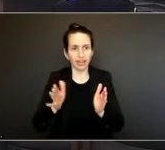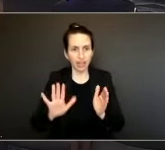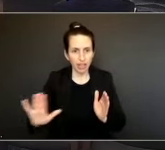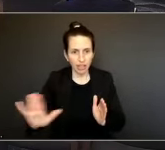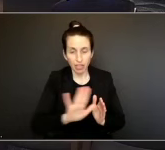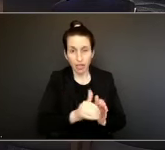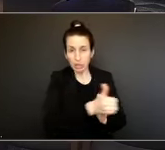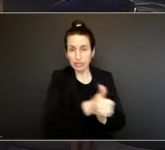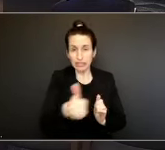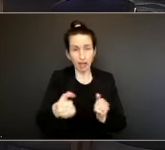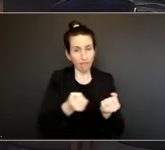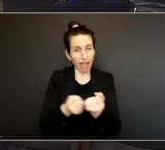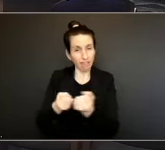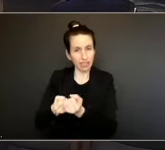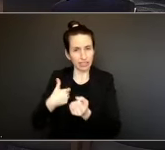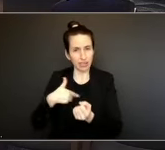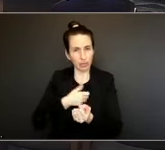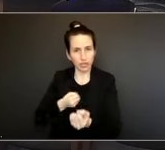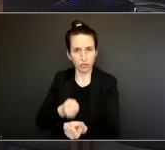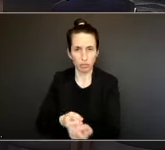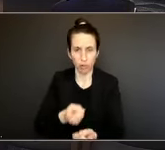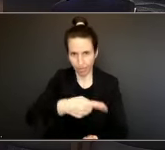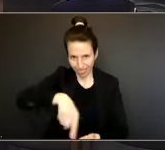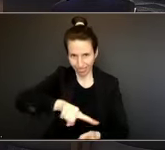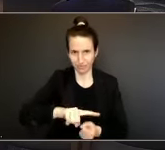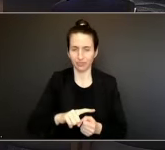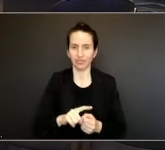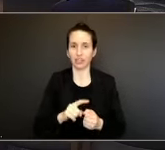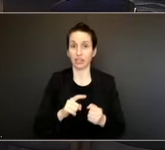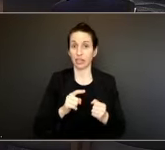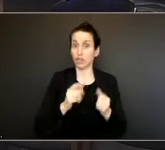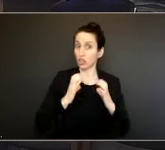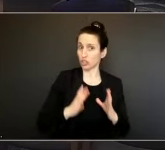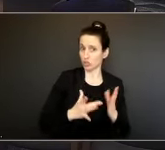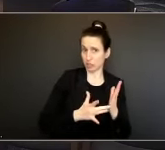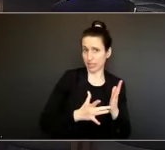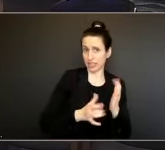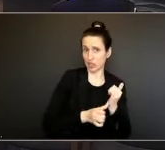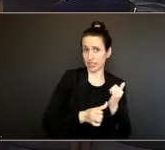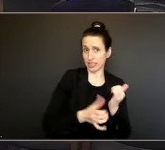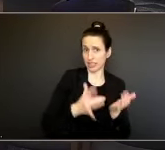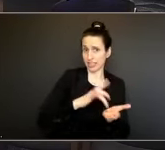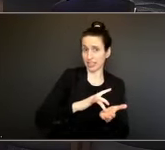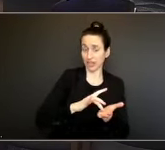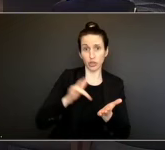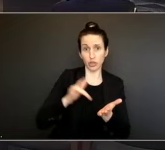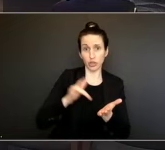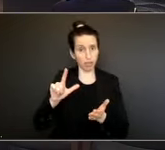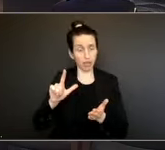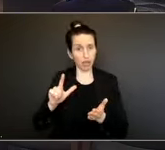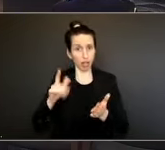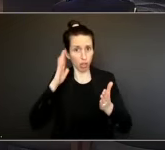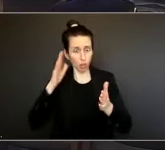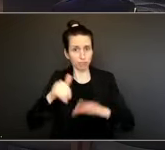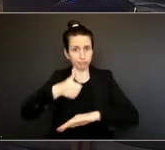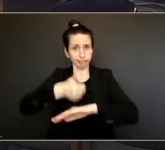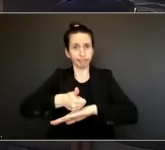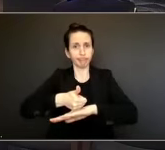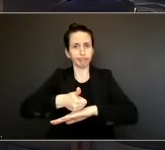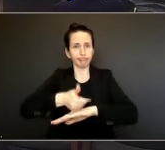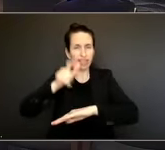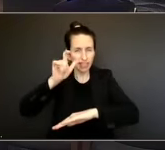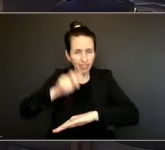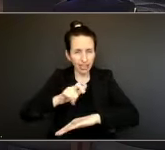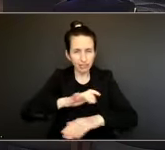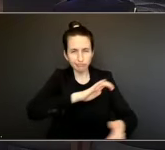self-advocacy needs. The Consumer Technical Assistance Center that this bill would establish is the extra bridge needed to support